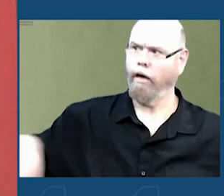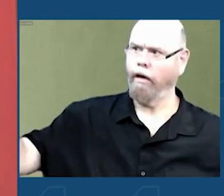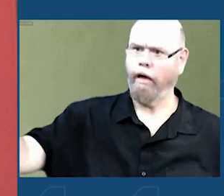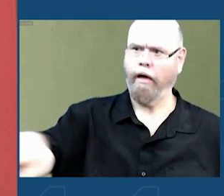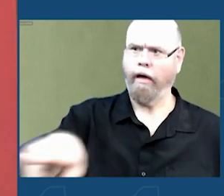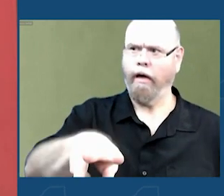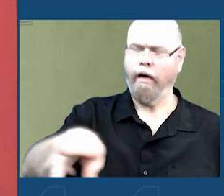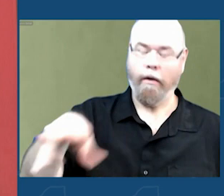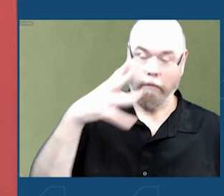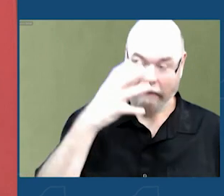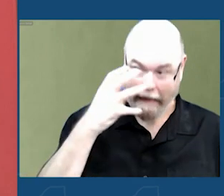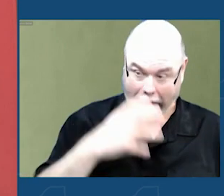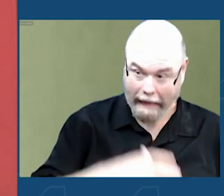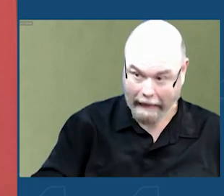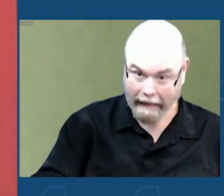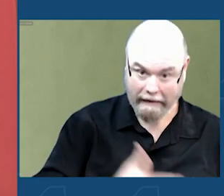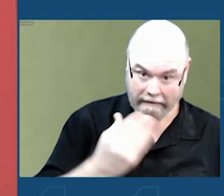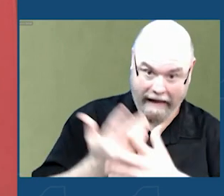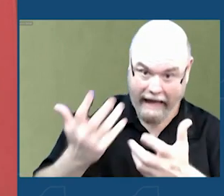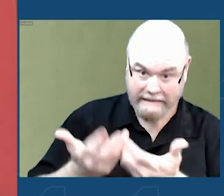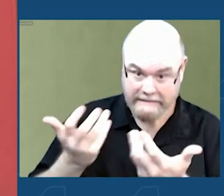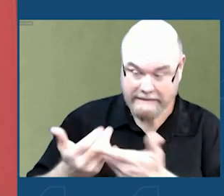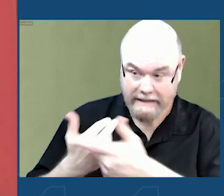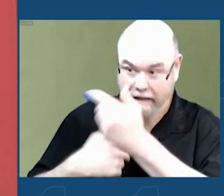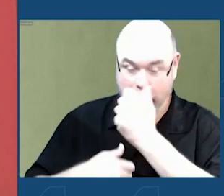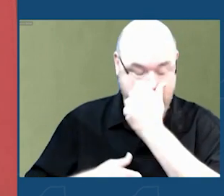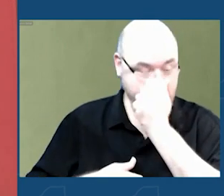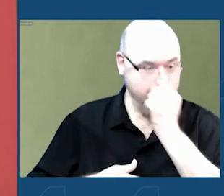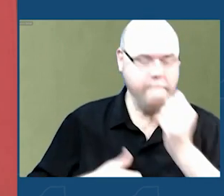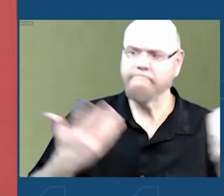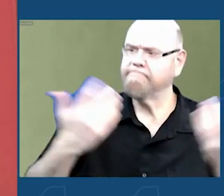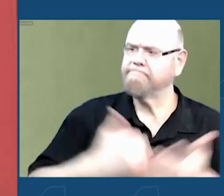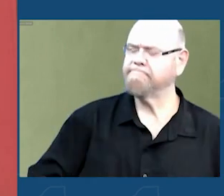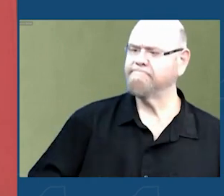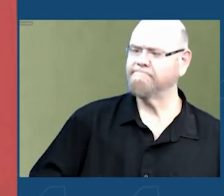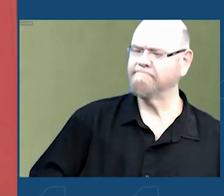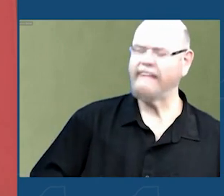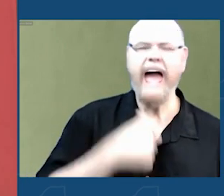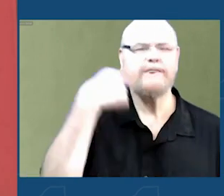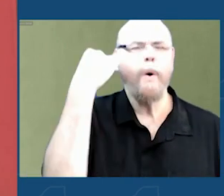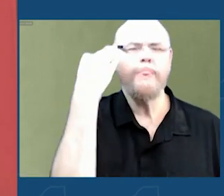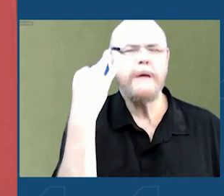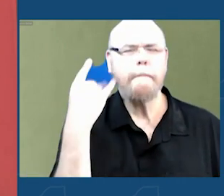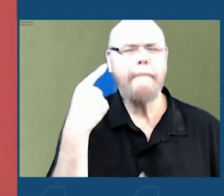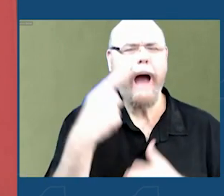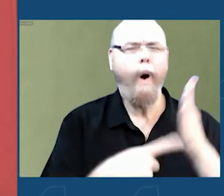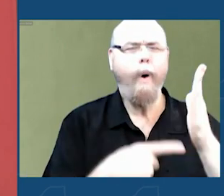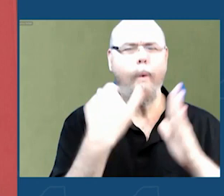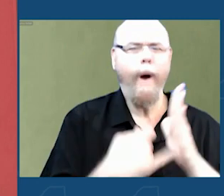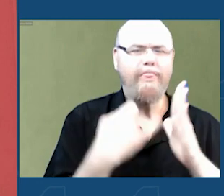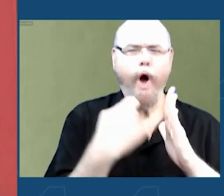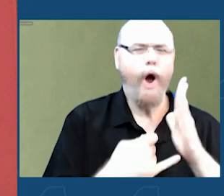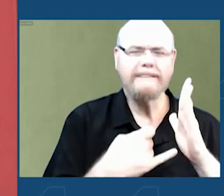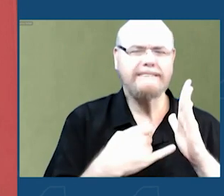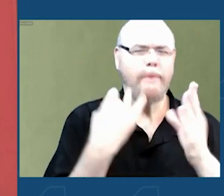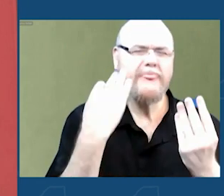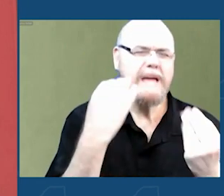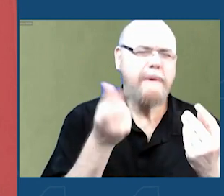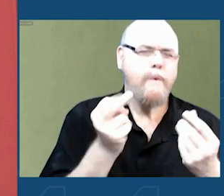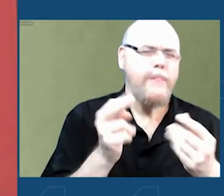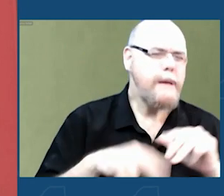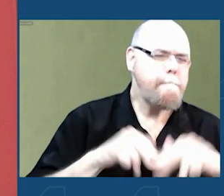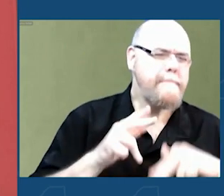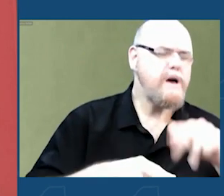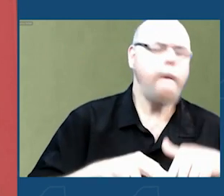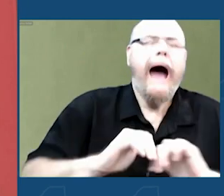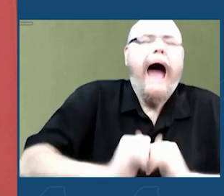them. Don't think about maybe so much what the artist was thinking when they built this structure. What does it do for you? What do